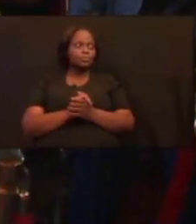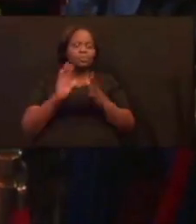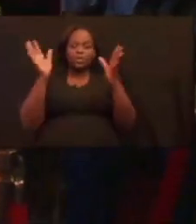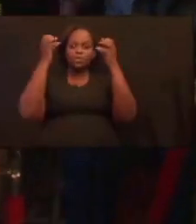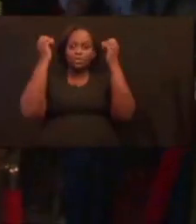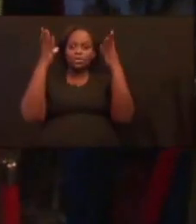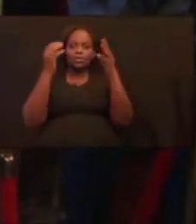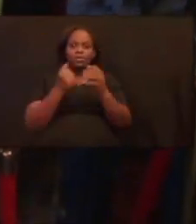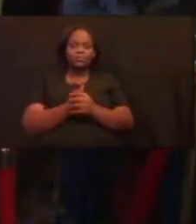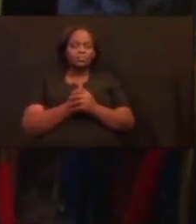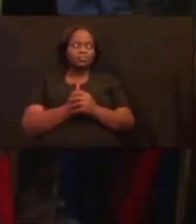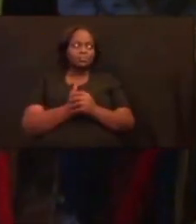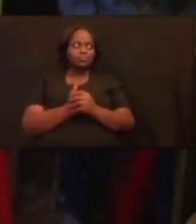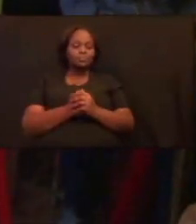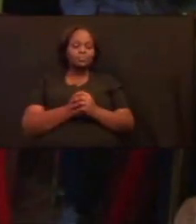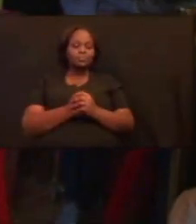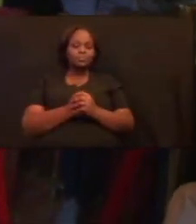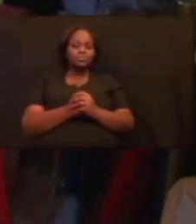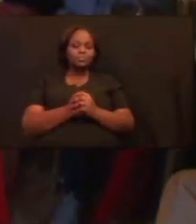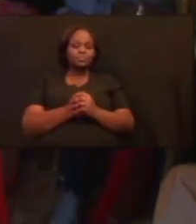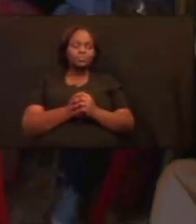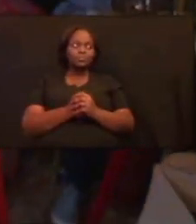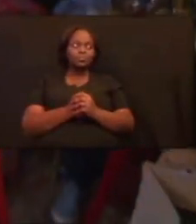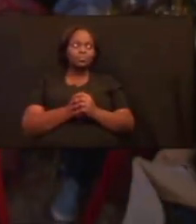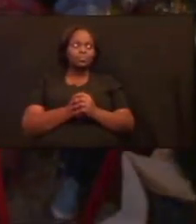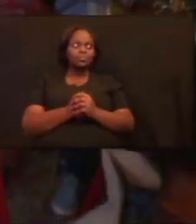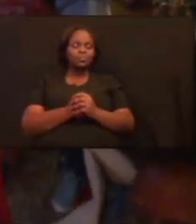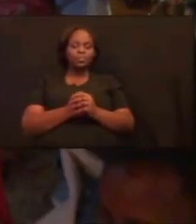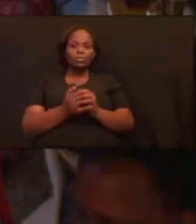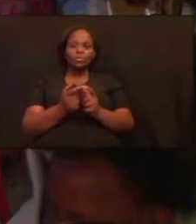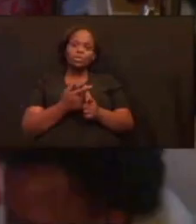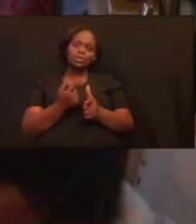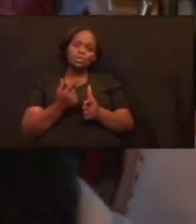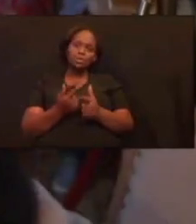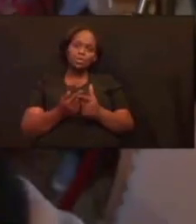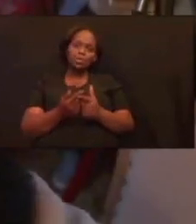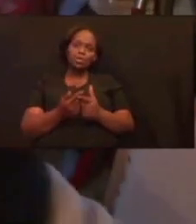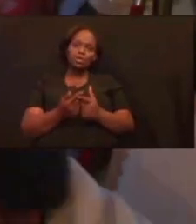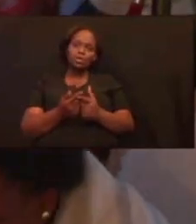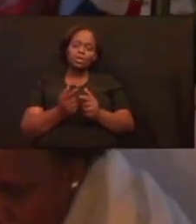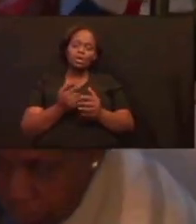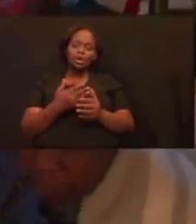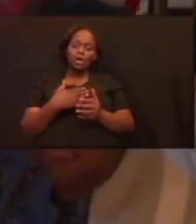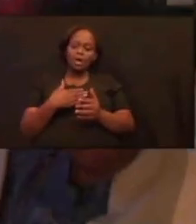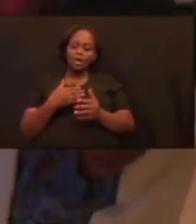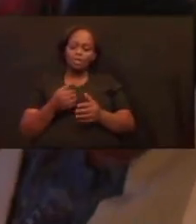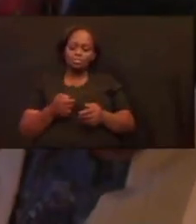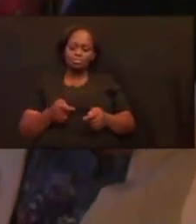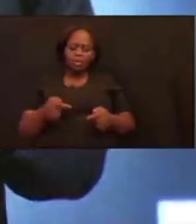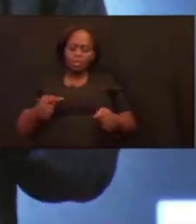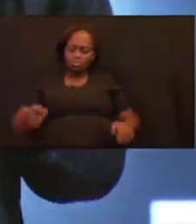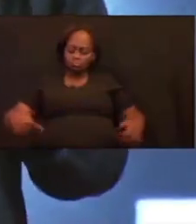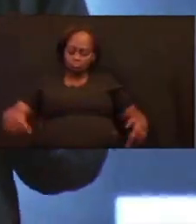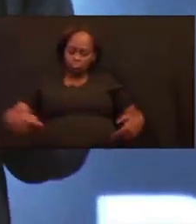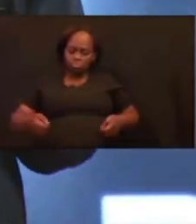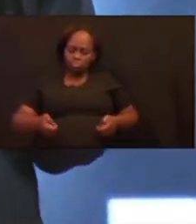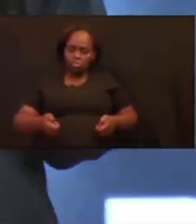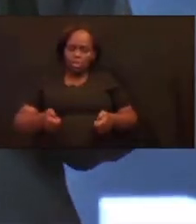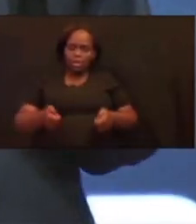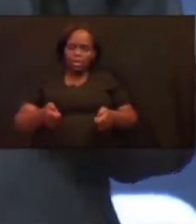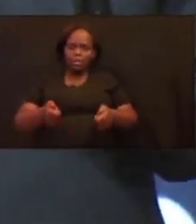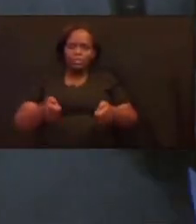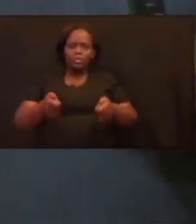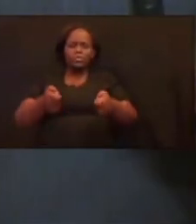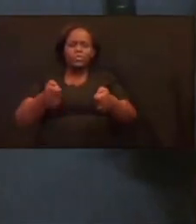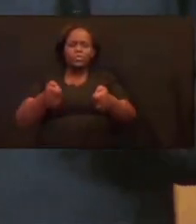Hallelujah. And I had the privilege to push one of the wheelchairs. And while I was pushing, I said, Lord, this is how my crusades will